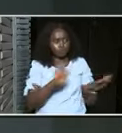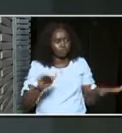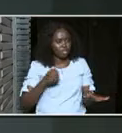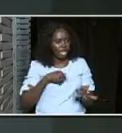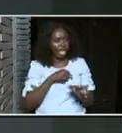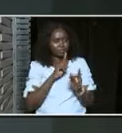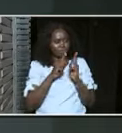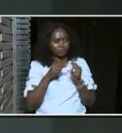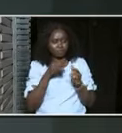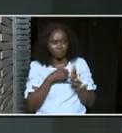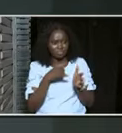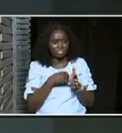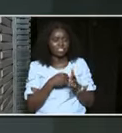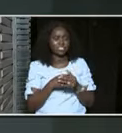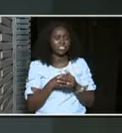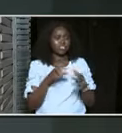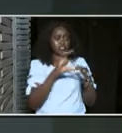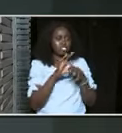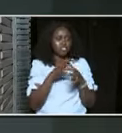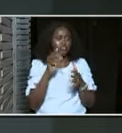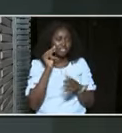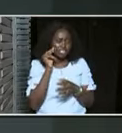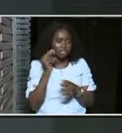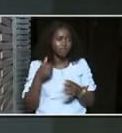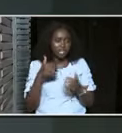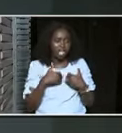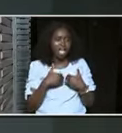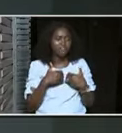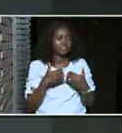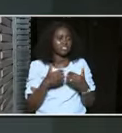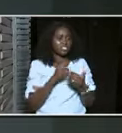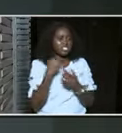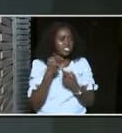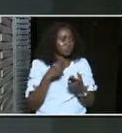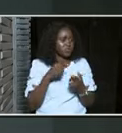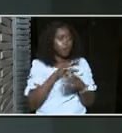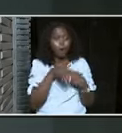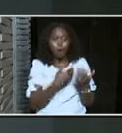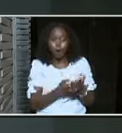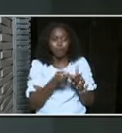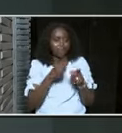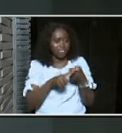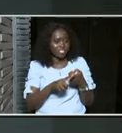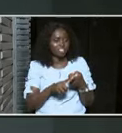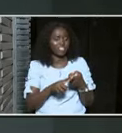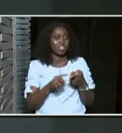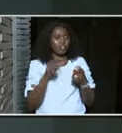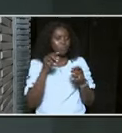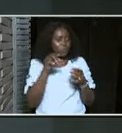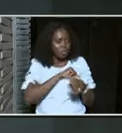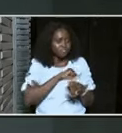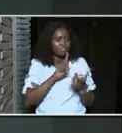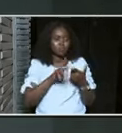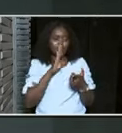Appointment Nigeria, Unity of Nigeria. Of course, we have all friends from all over who are qualified to be